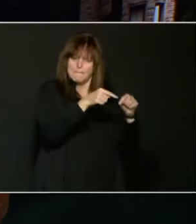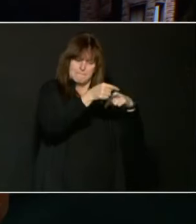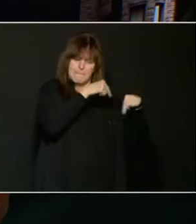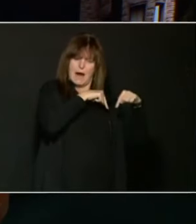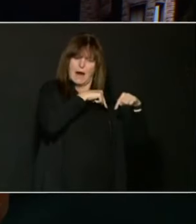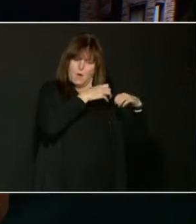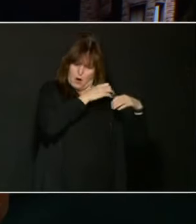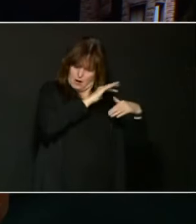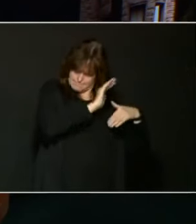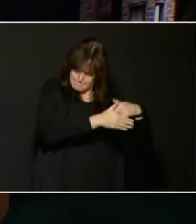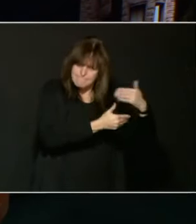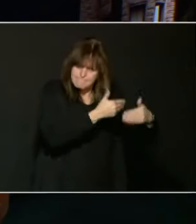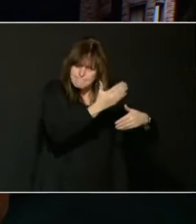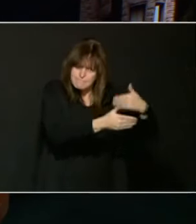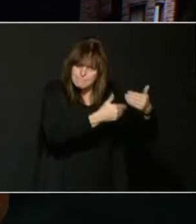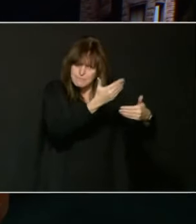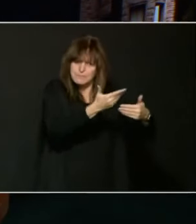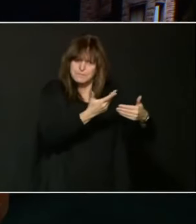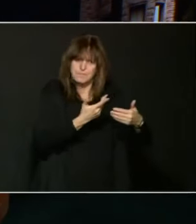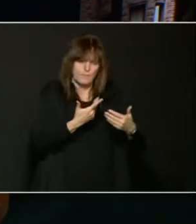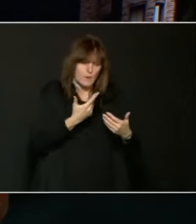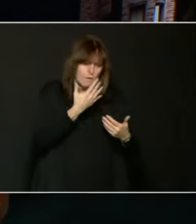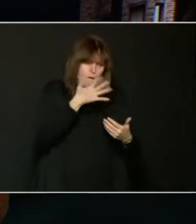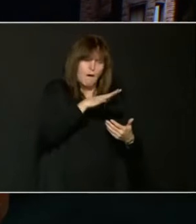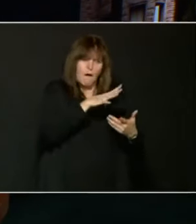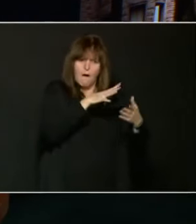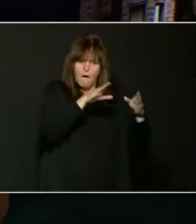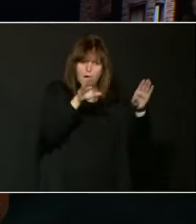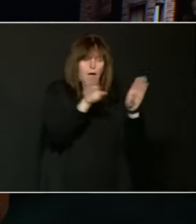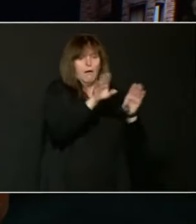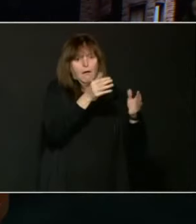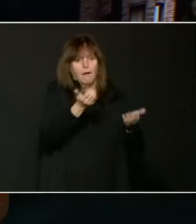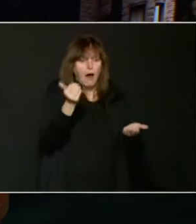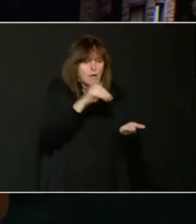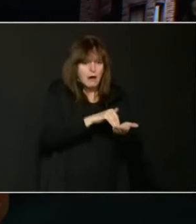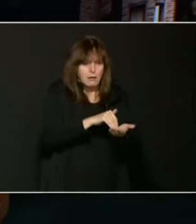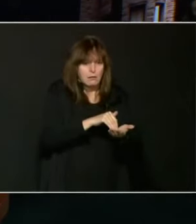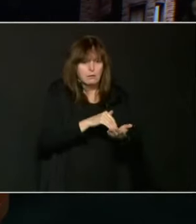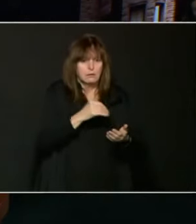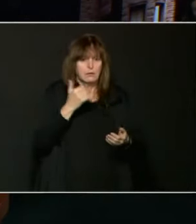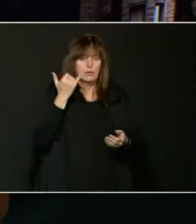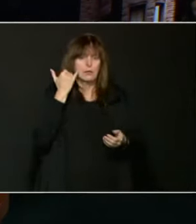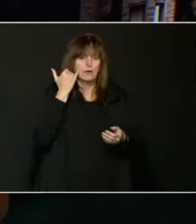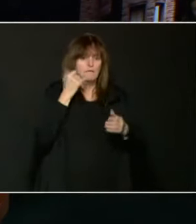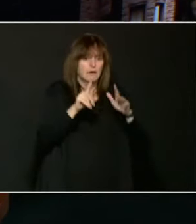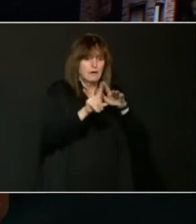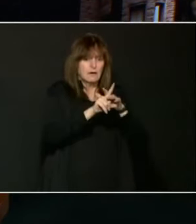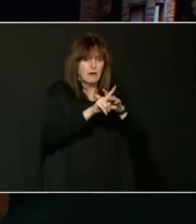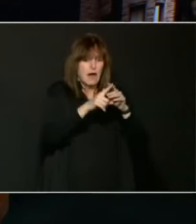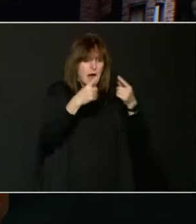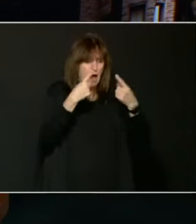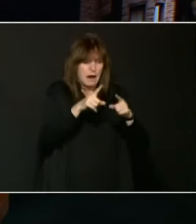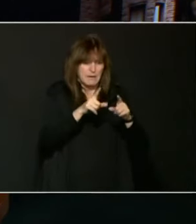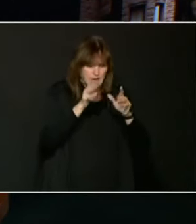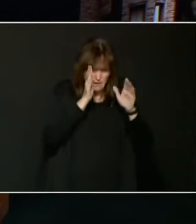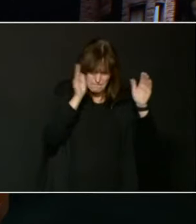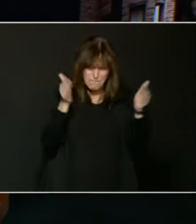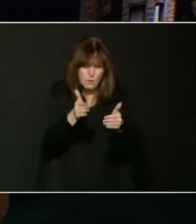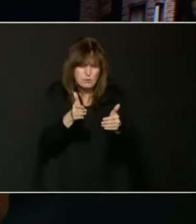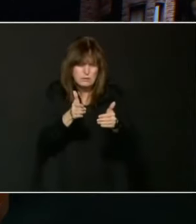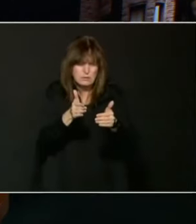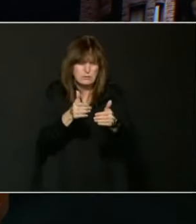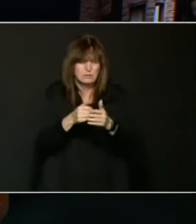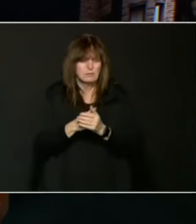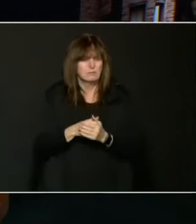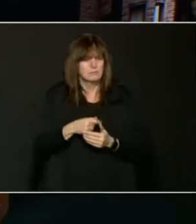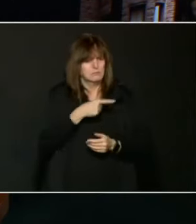further into lockdown. And he's talking about targeted responses moving forward, about the idea that a year into this, there is now the data to